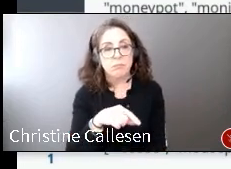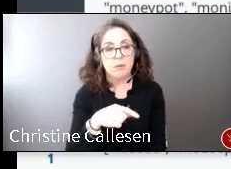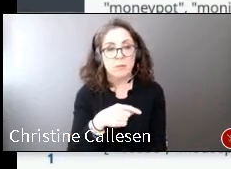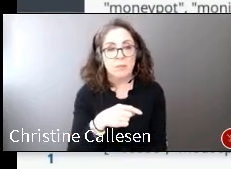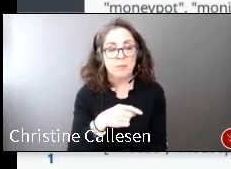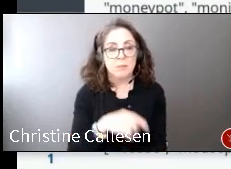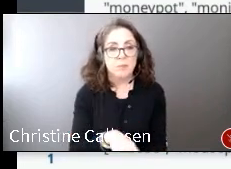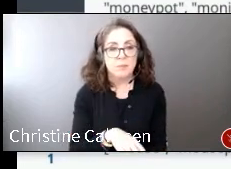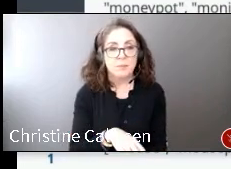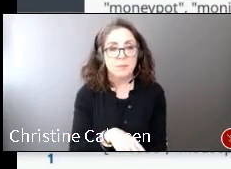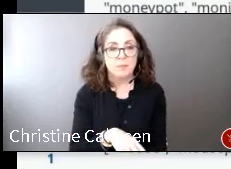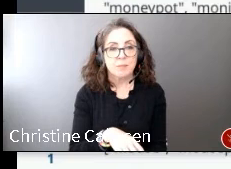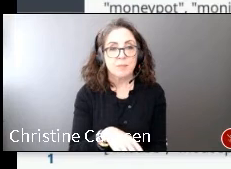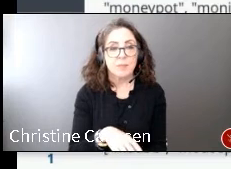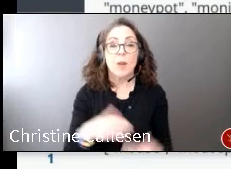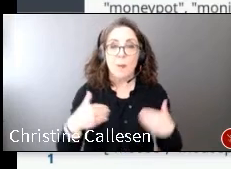an ordered